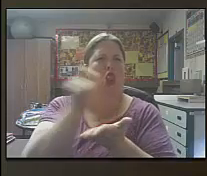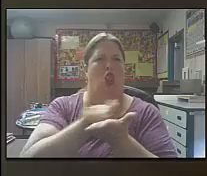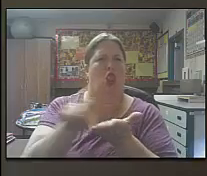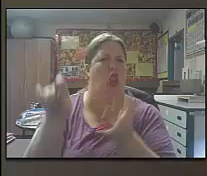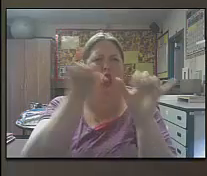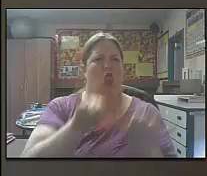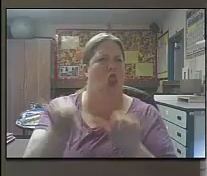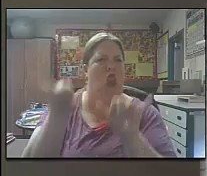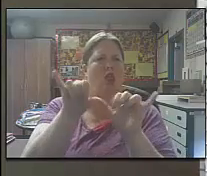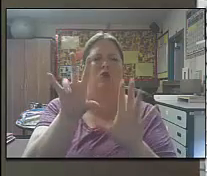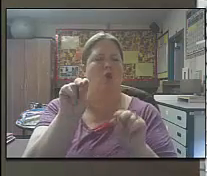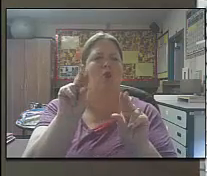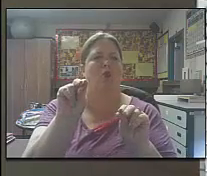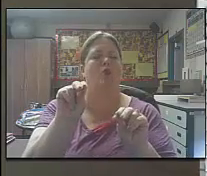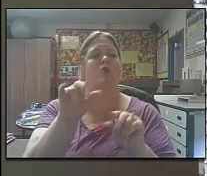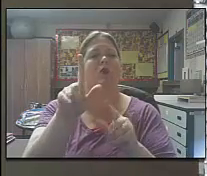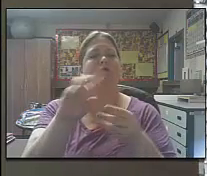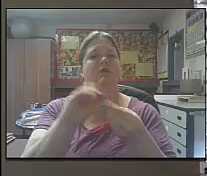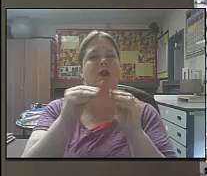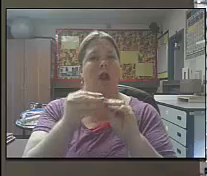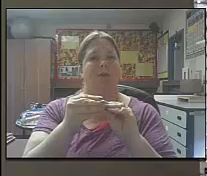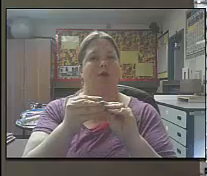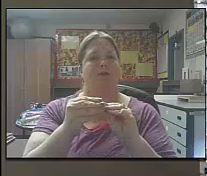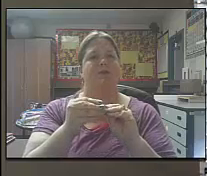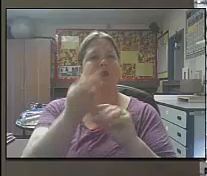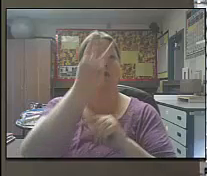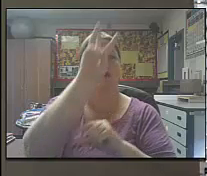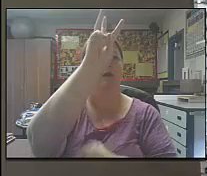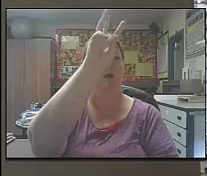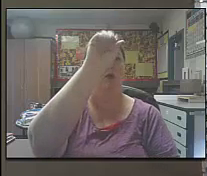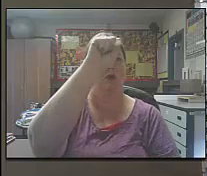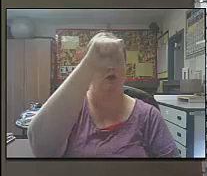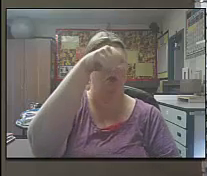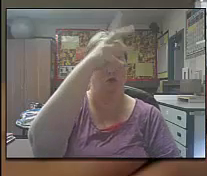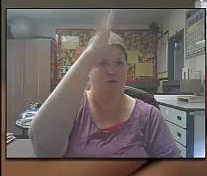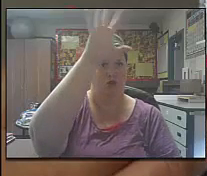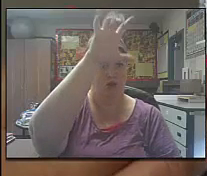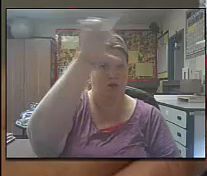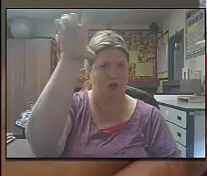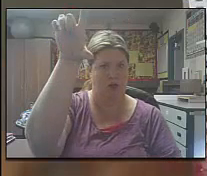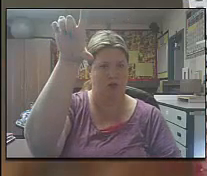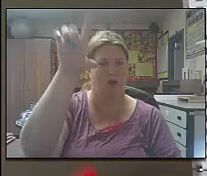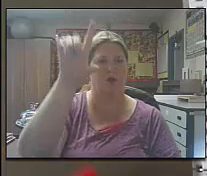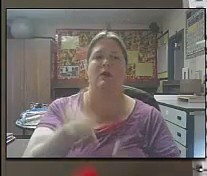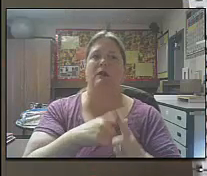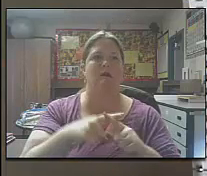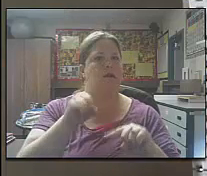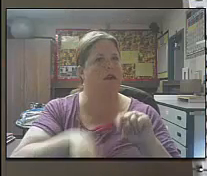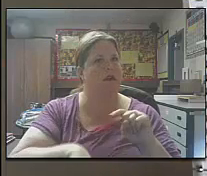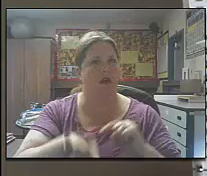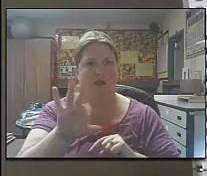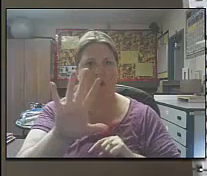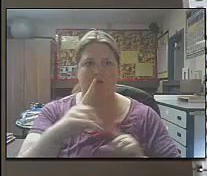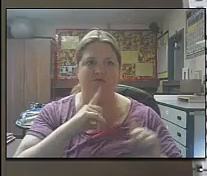You need to have them numbered right here underneath. If your answers can't be found, you're not going to get credit for them.